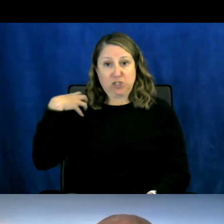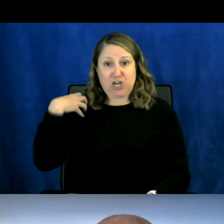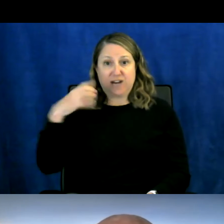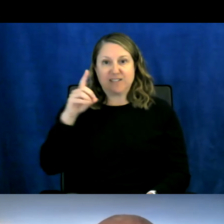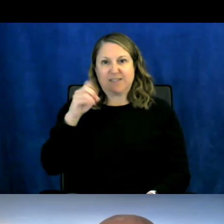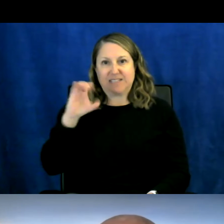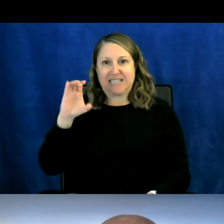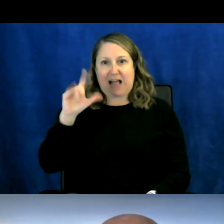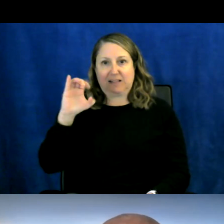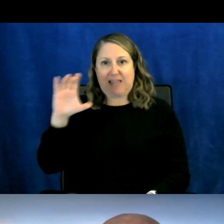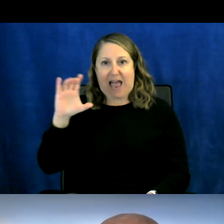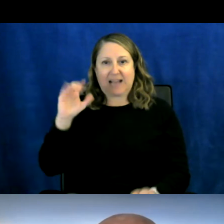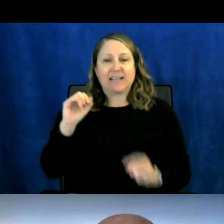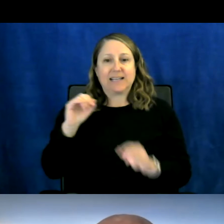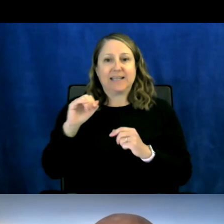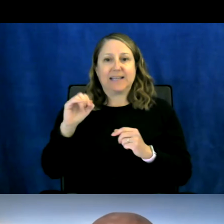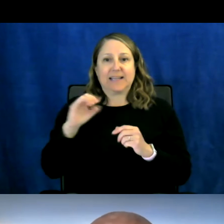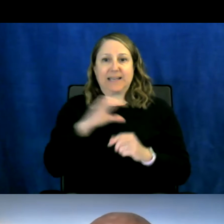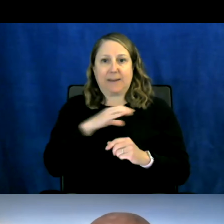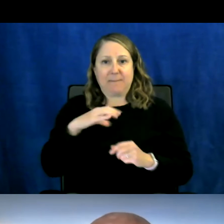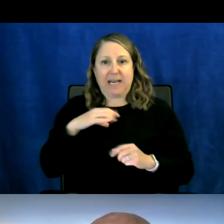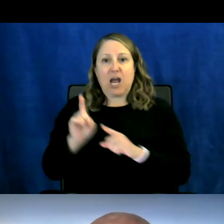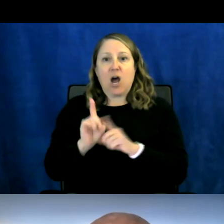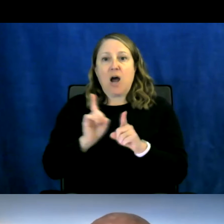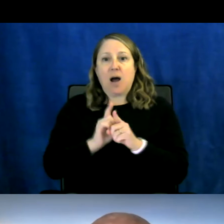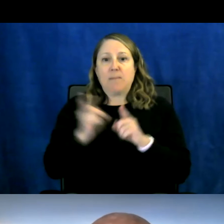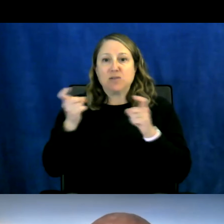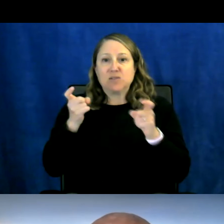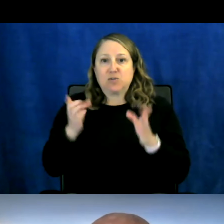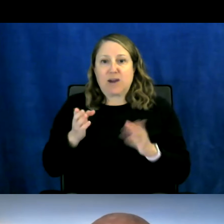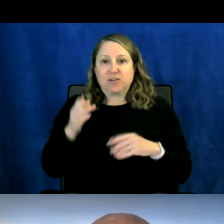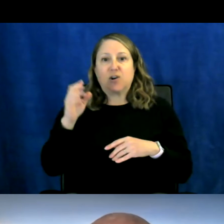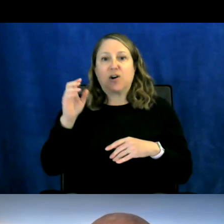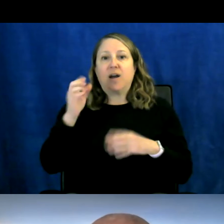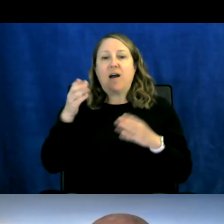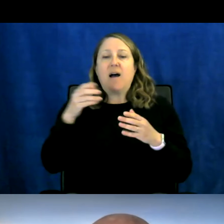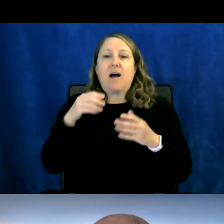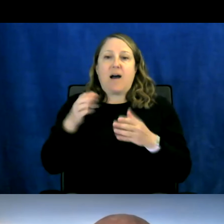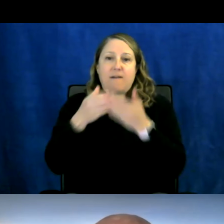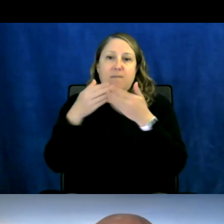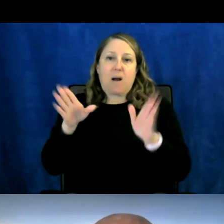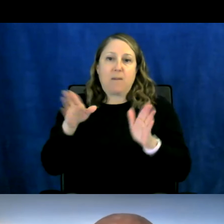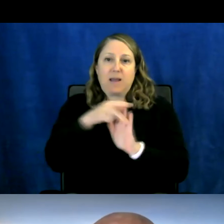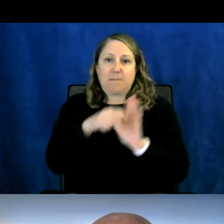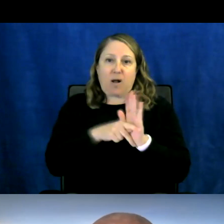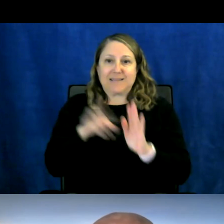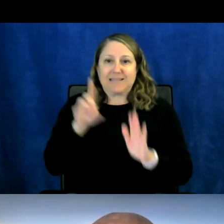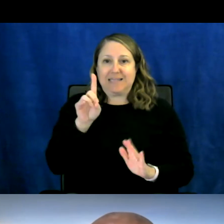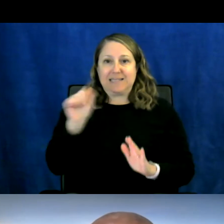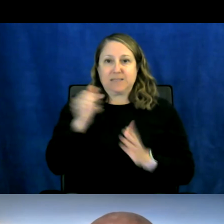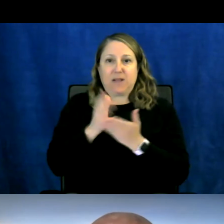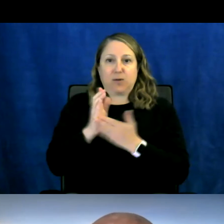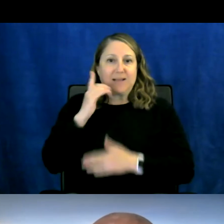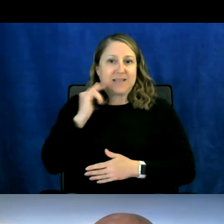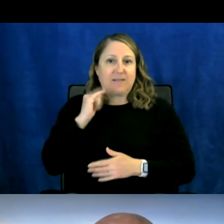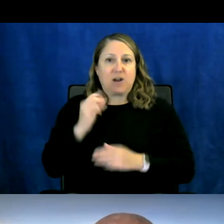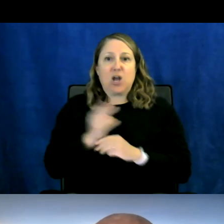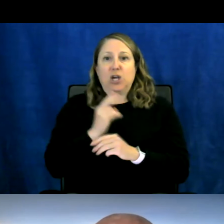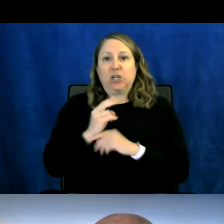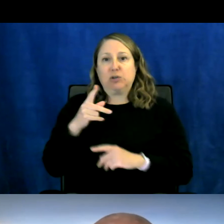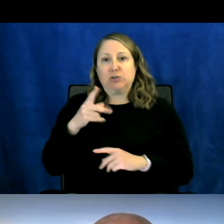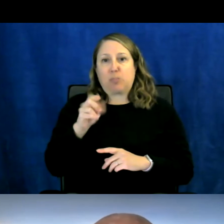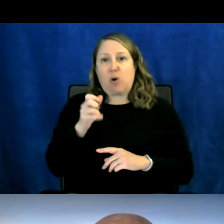DACLAC committee, and I'm also the Director of Public Policy at Disability Rights California, use pronouns he,